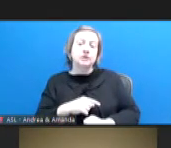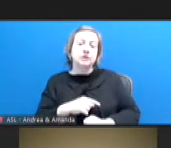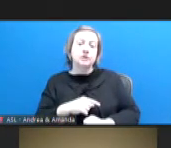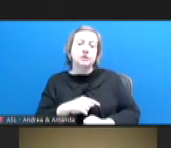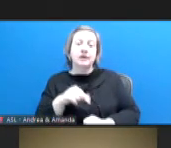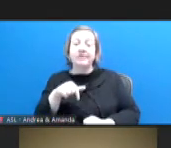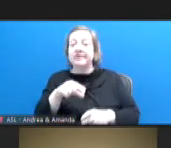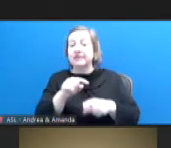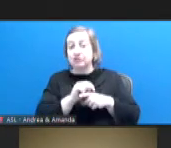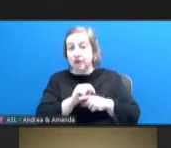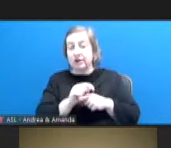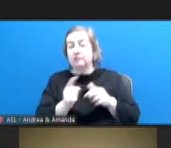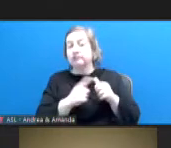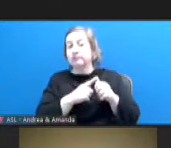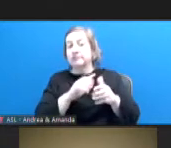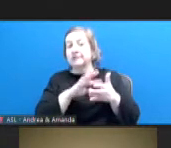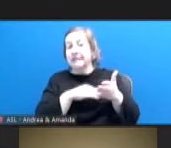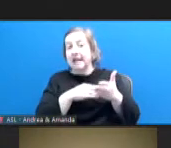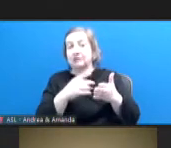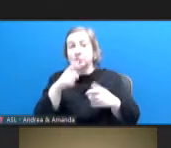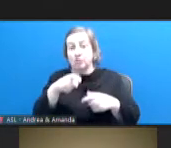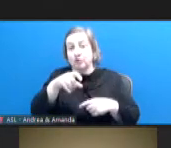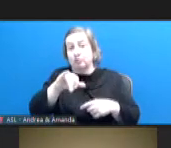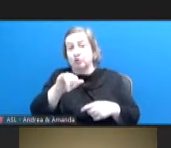this training was originally scheduled for June.